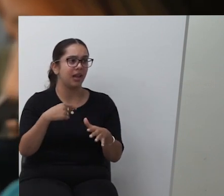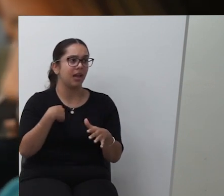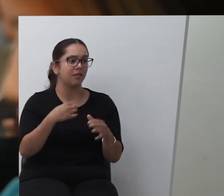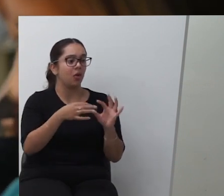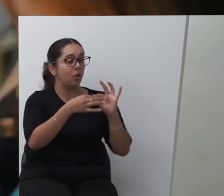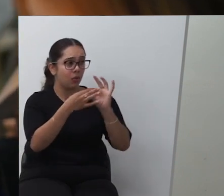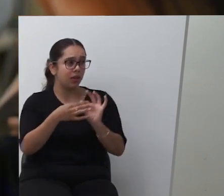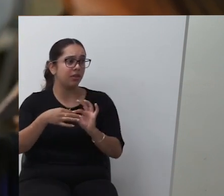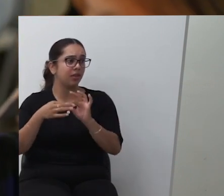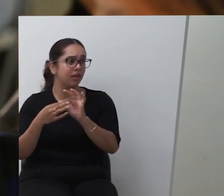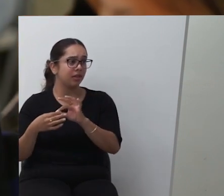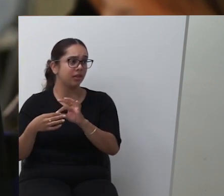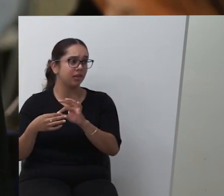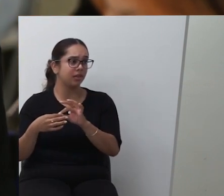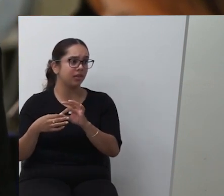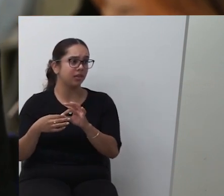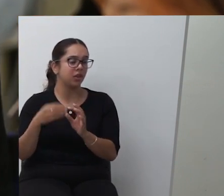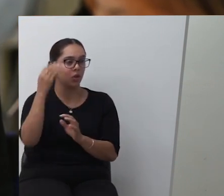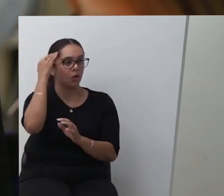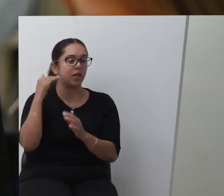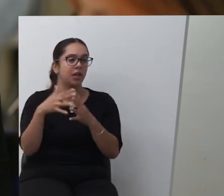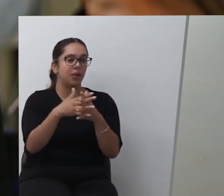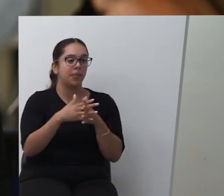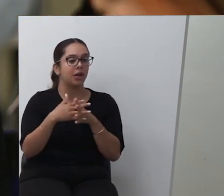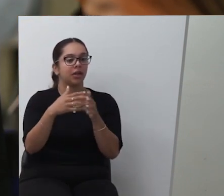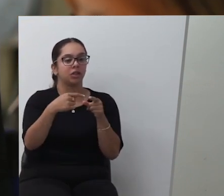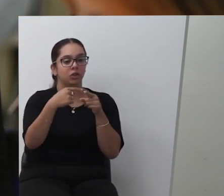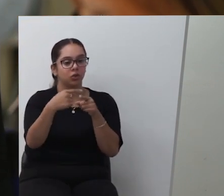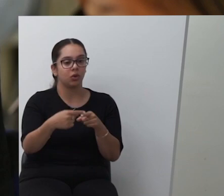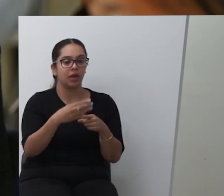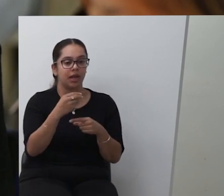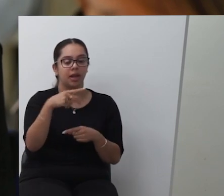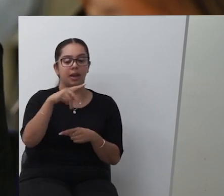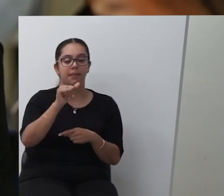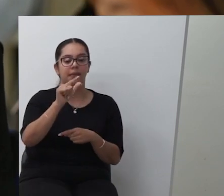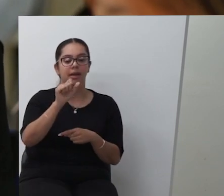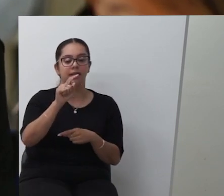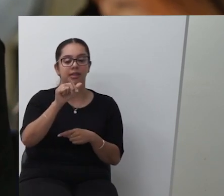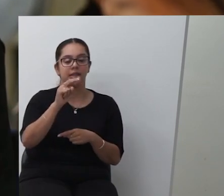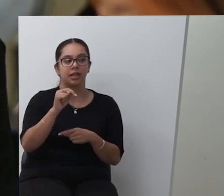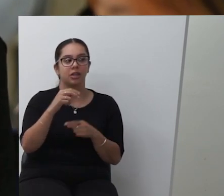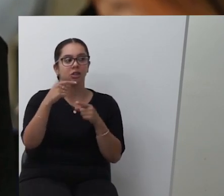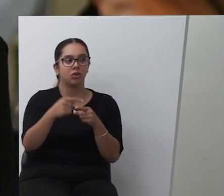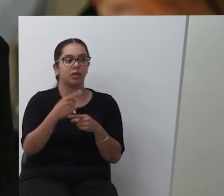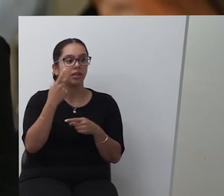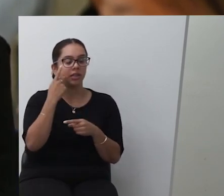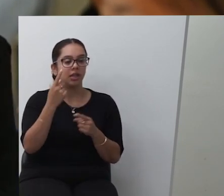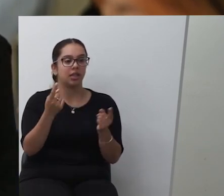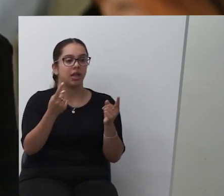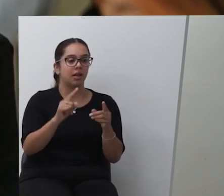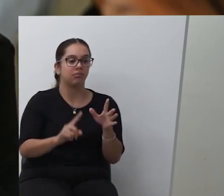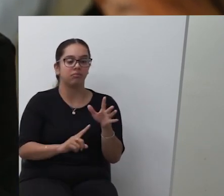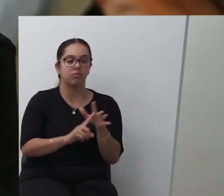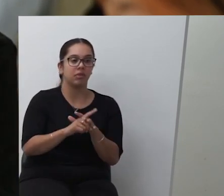weaving of the Korean American struggle and the Palestinian struggle, and to see it come alive and emerge